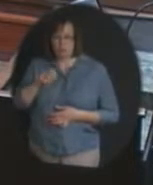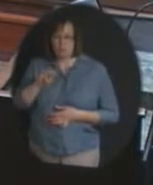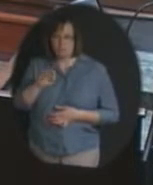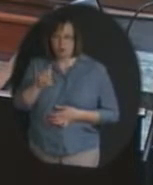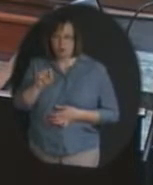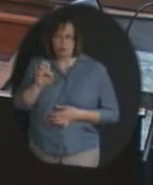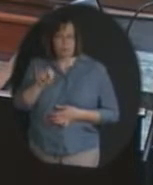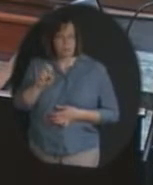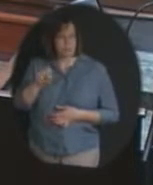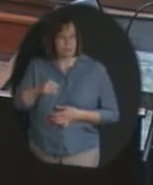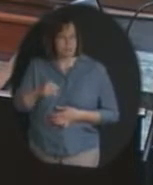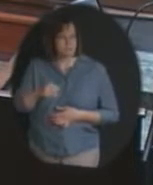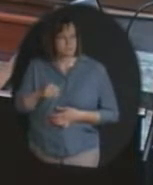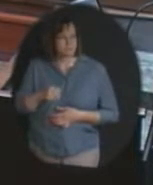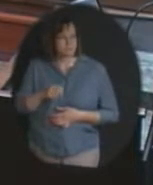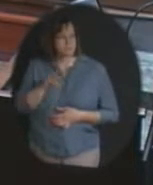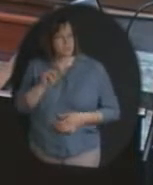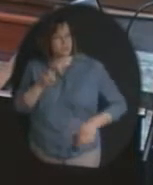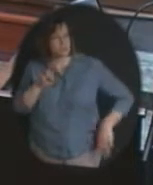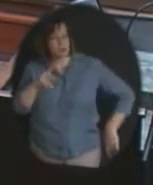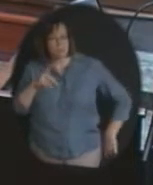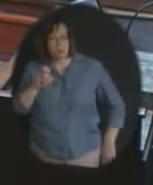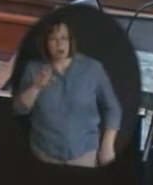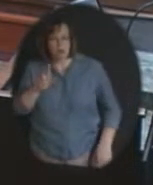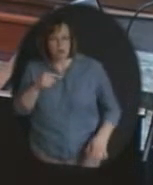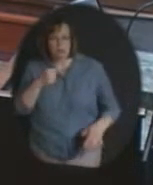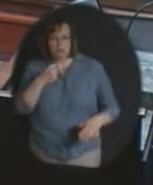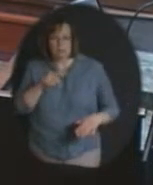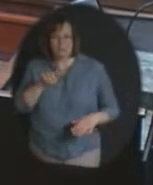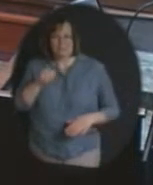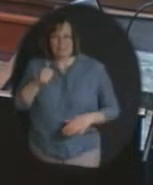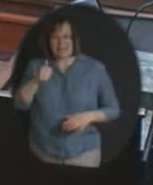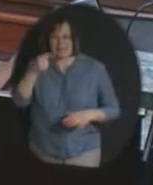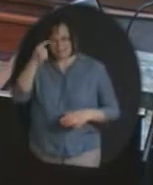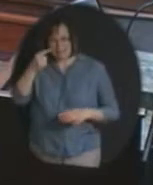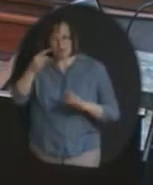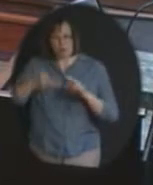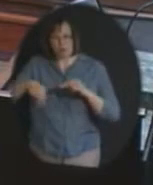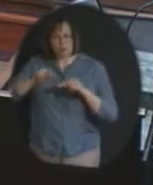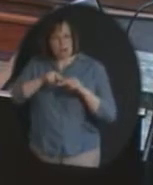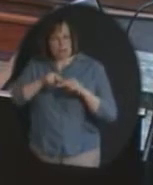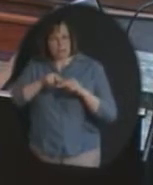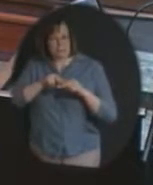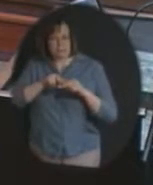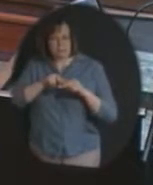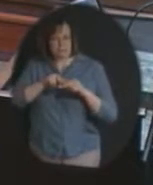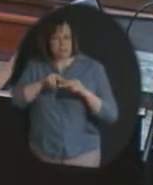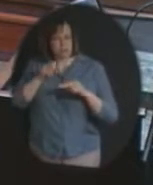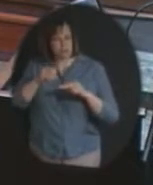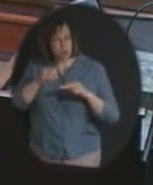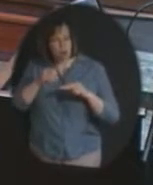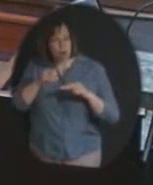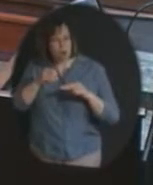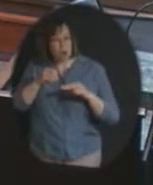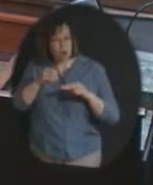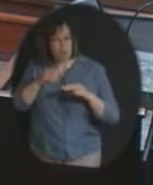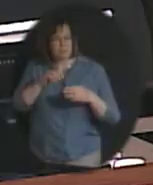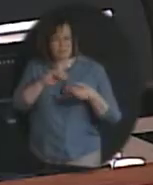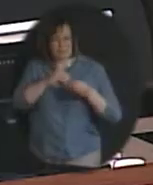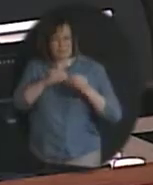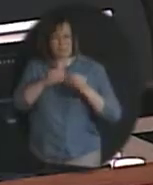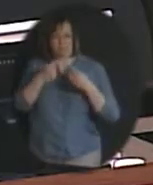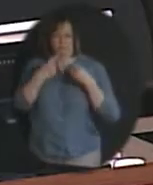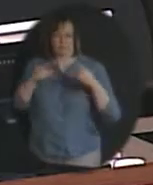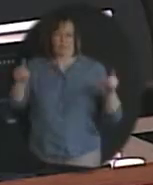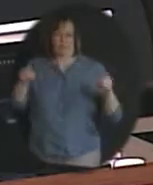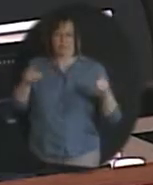Martin? Yes. Well, to Mr. Parker's point of this, I mean, it's a 10-cent raise to be able to save $4 million. So again, just putting that number out there makes a